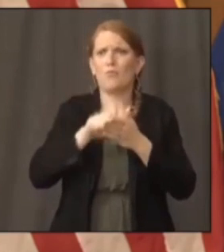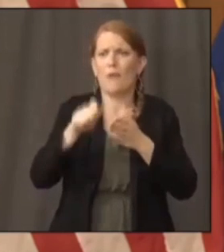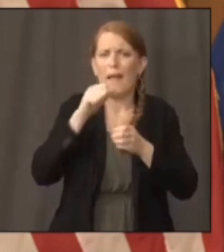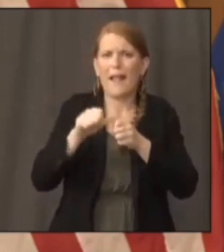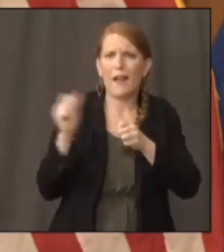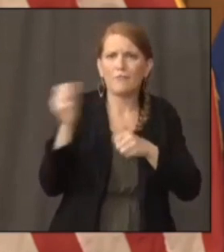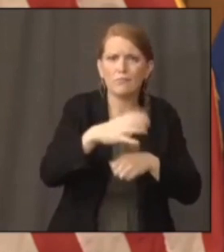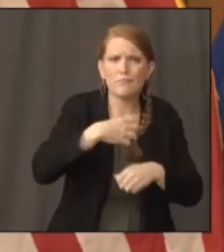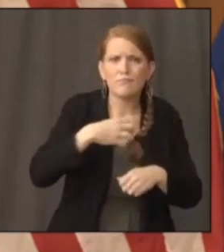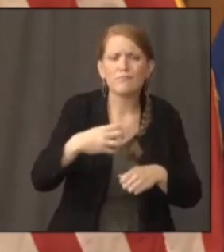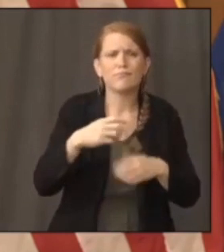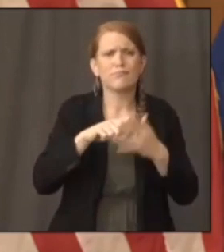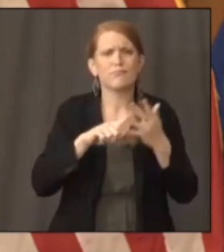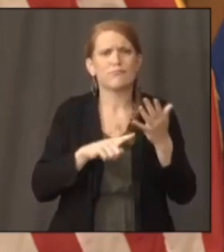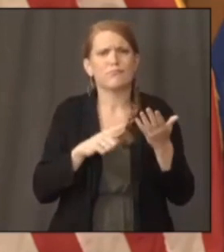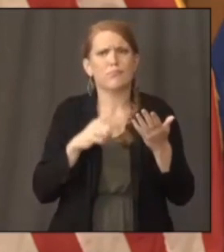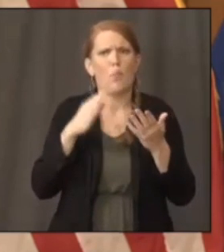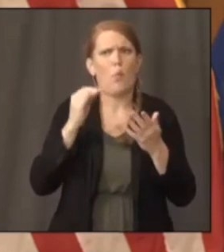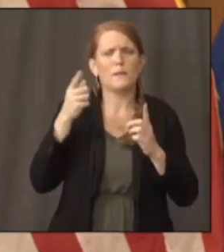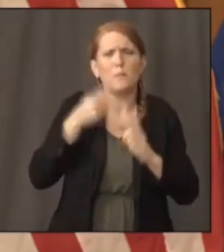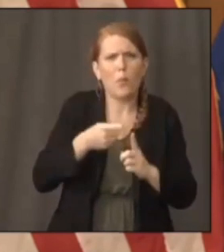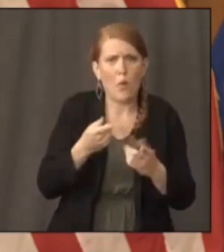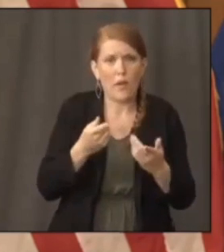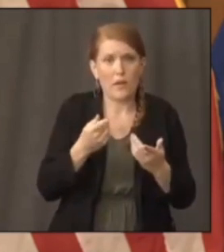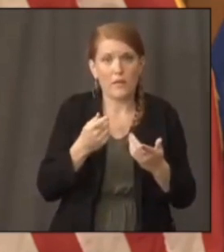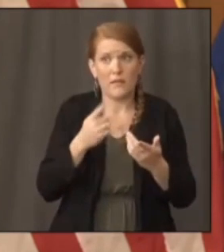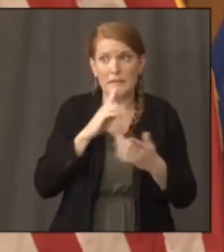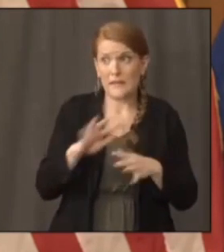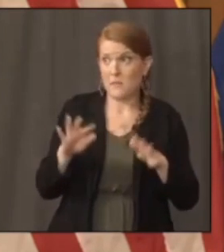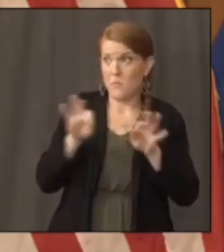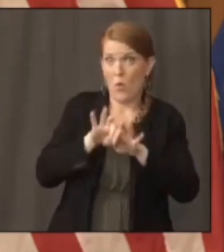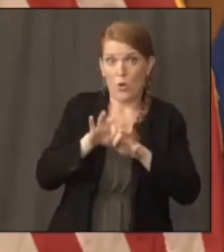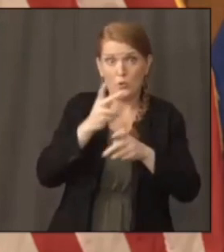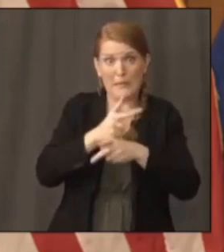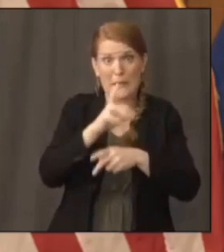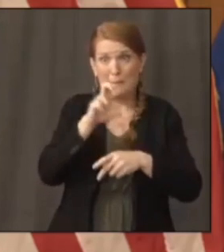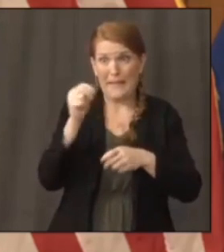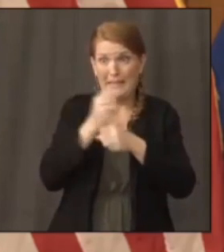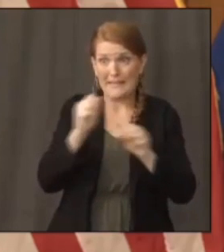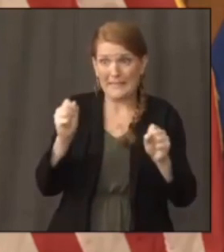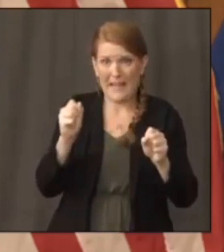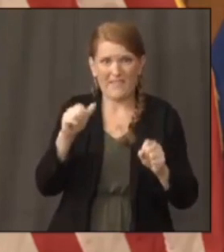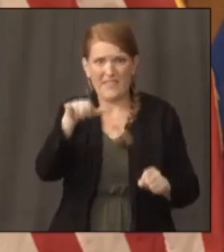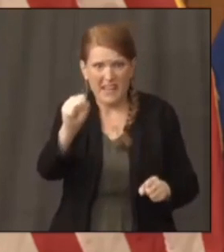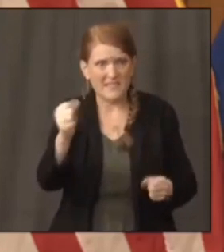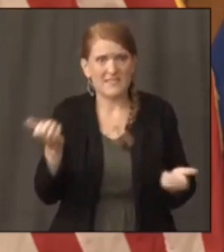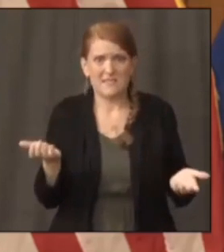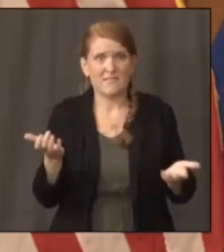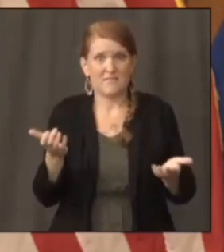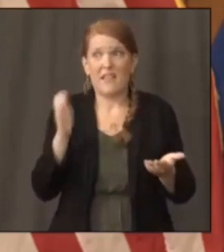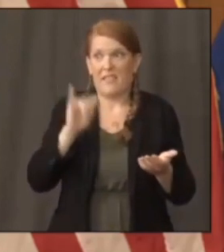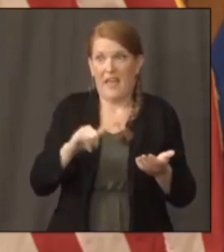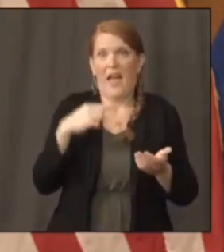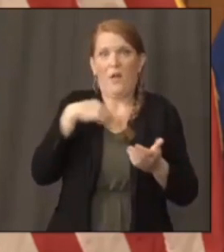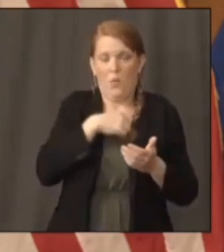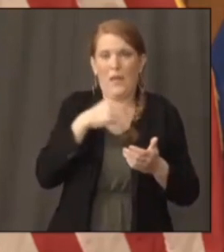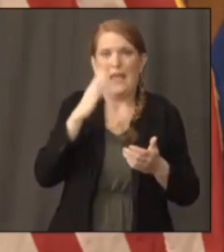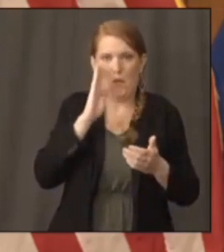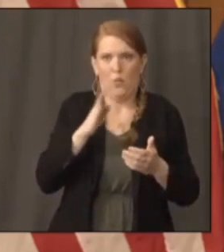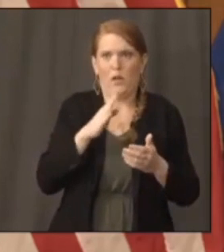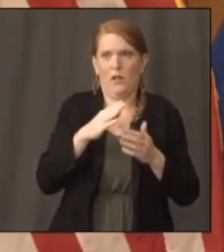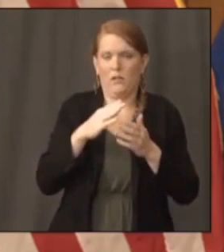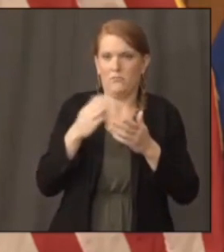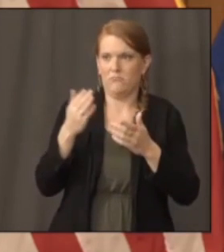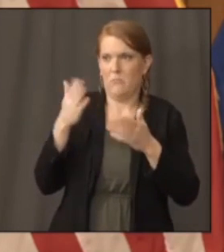Is it important to keep Connecticut safe? And the answer is loud and clear, yes. And that's what we're going to be looking to do, and we'll be in front of the legislative